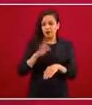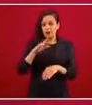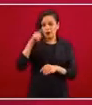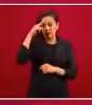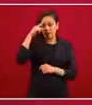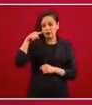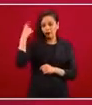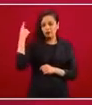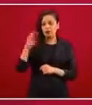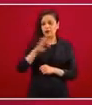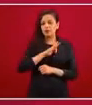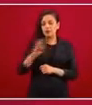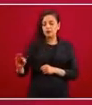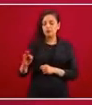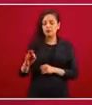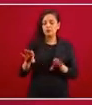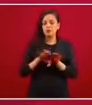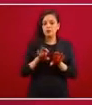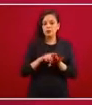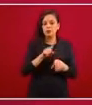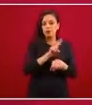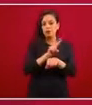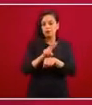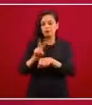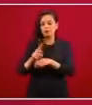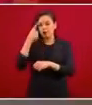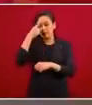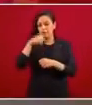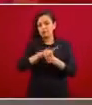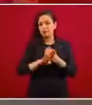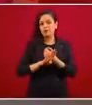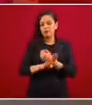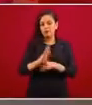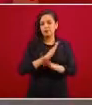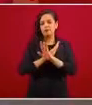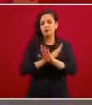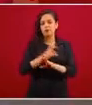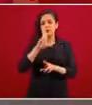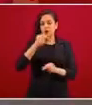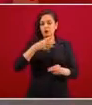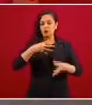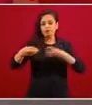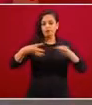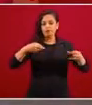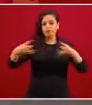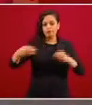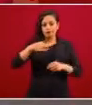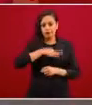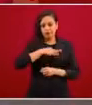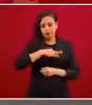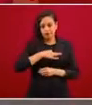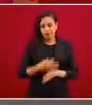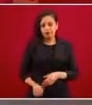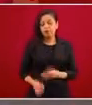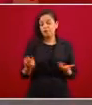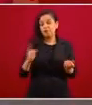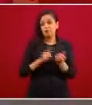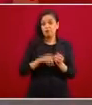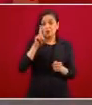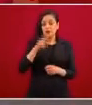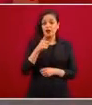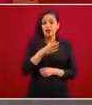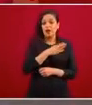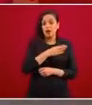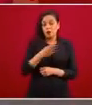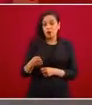is easier to have preventive interventions, and also there is a lower risk of disease propagation. So I'm happy